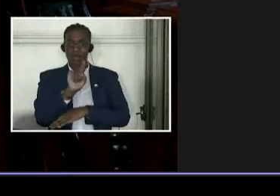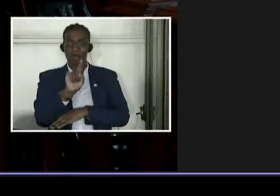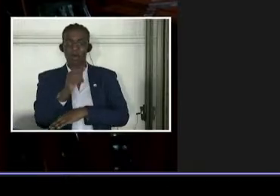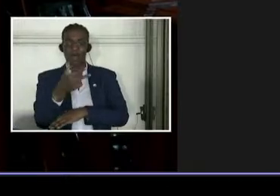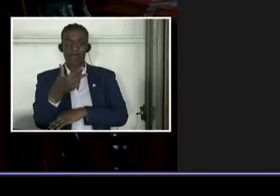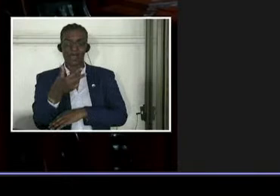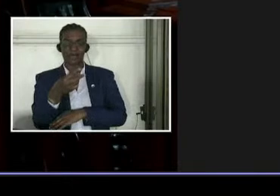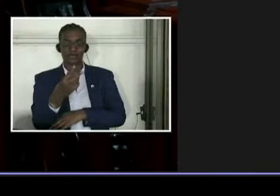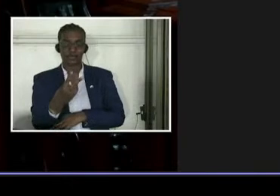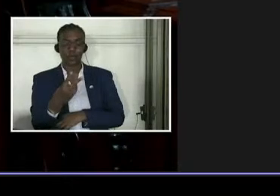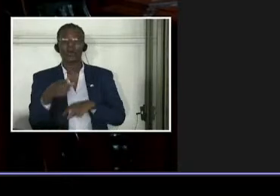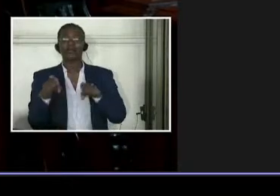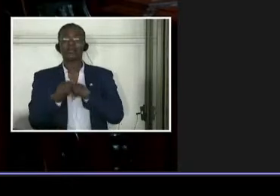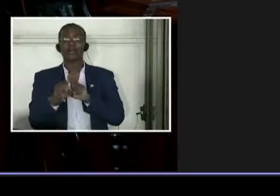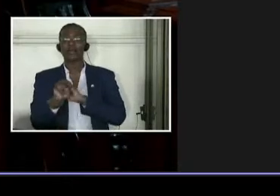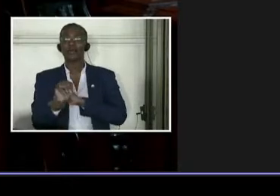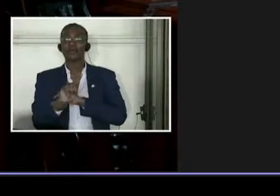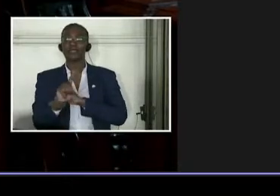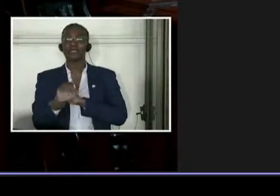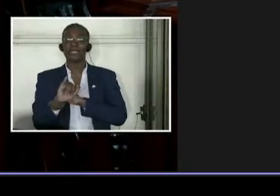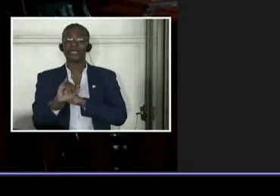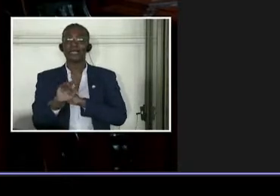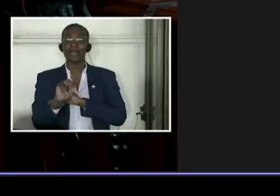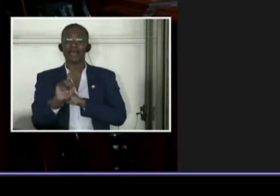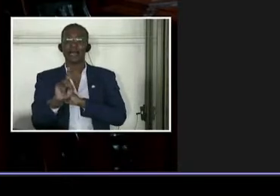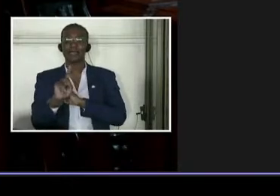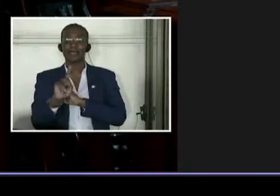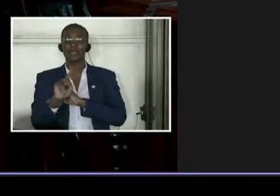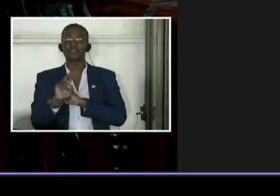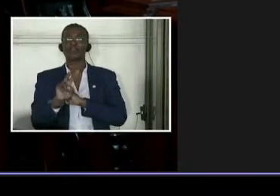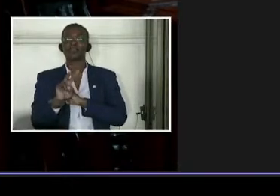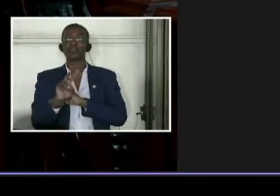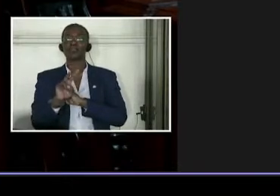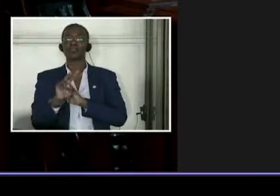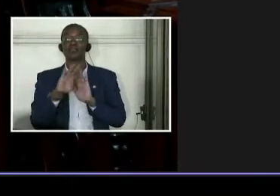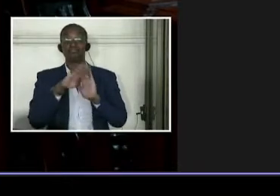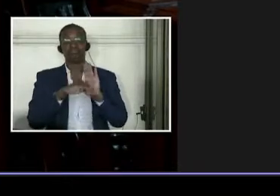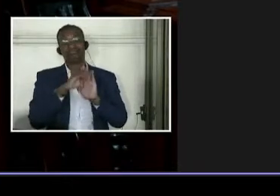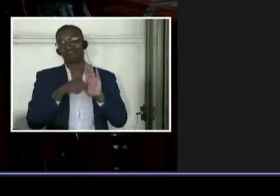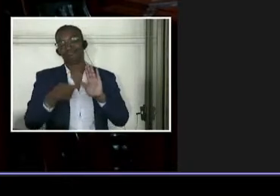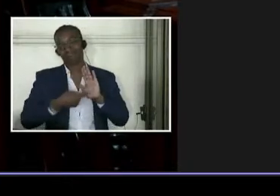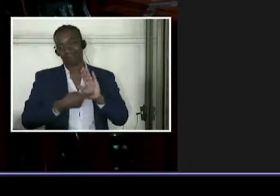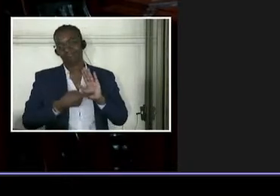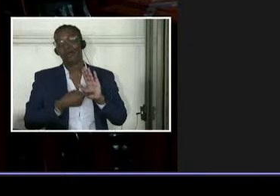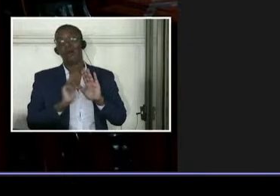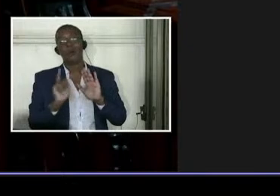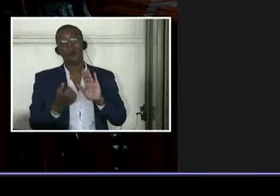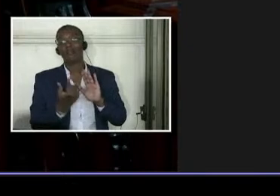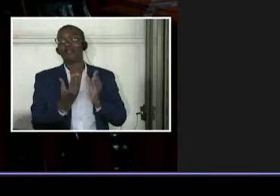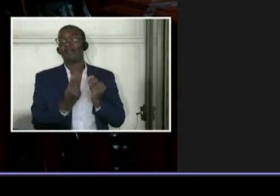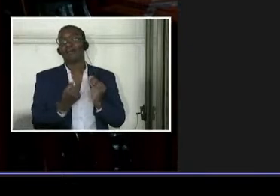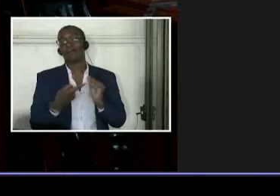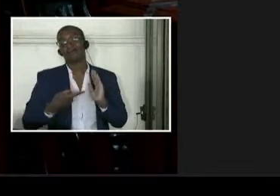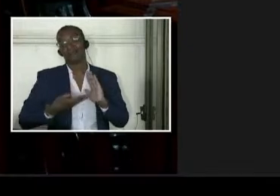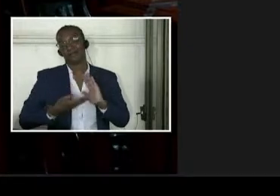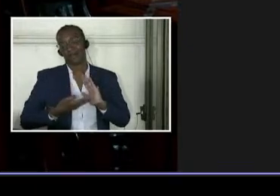Umzinyathi 125, Uthukela 182, Zululand 278. We're talking about million rands. It's